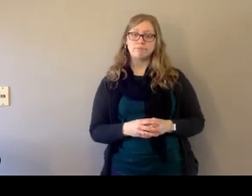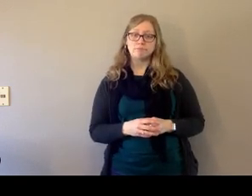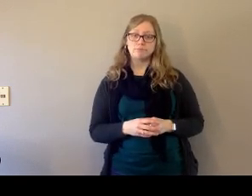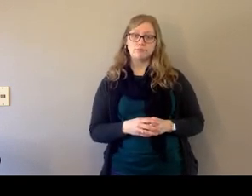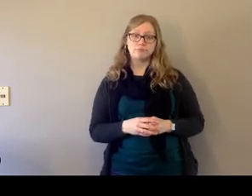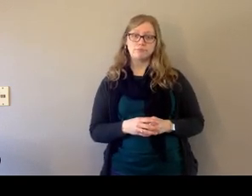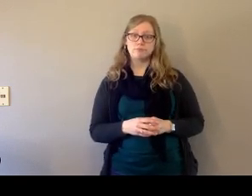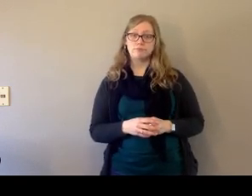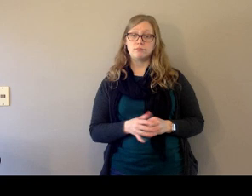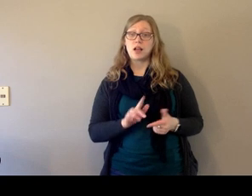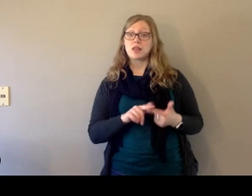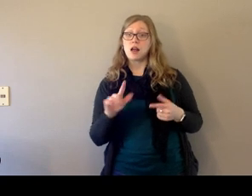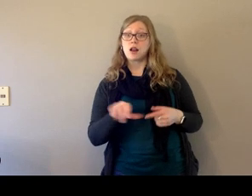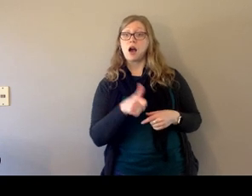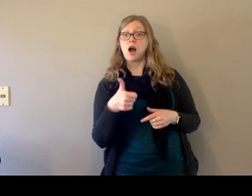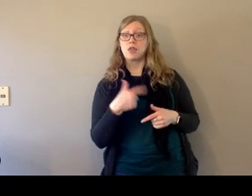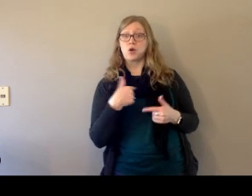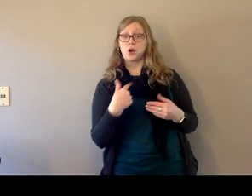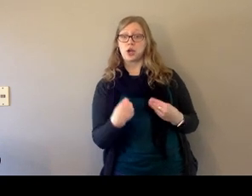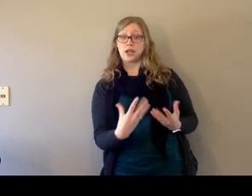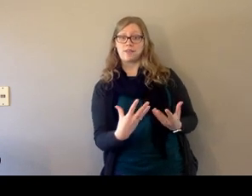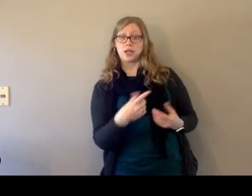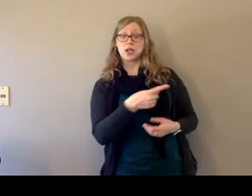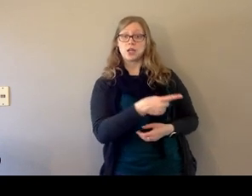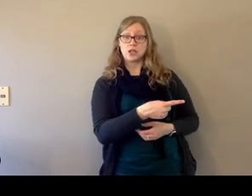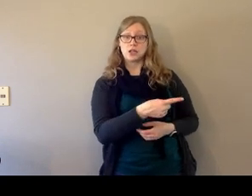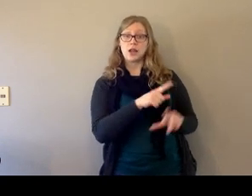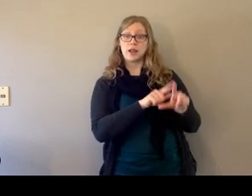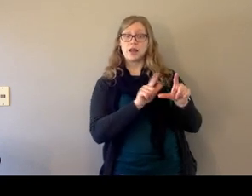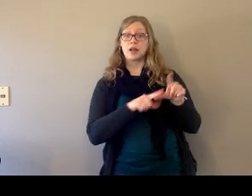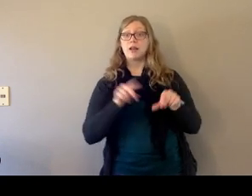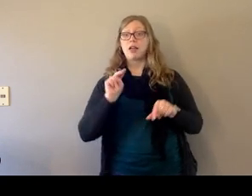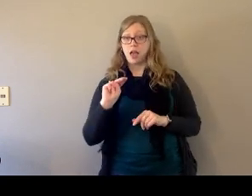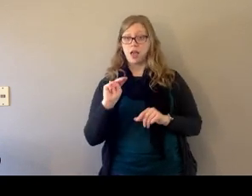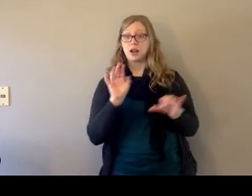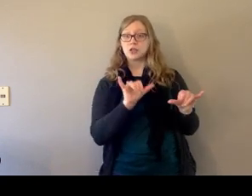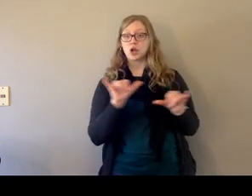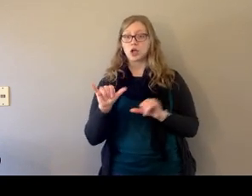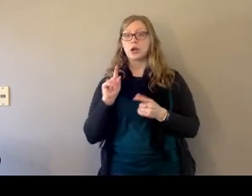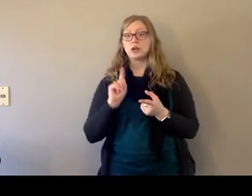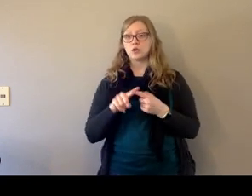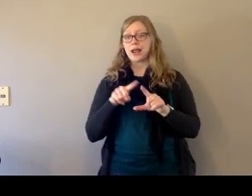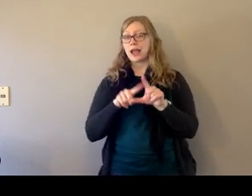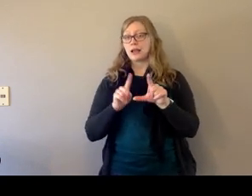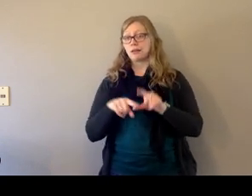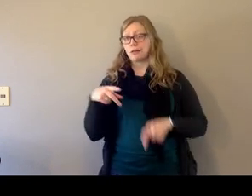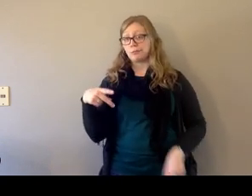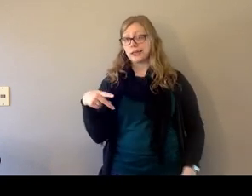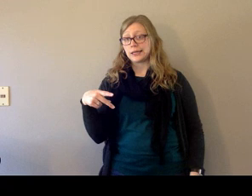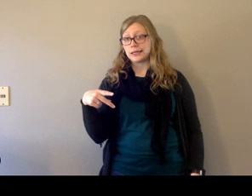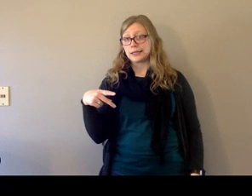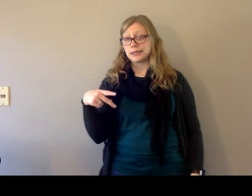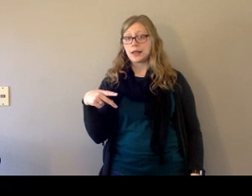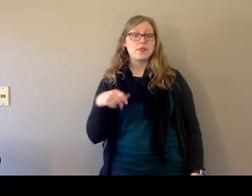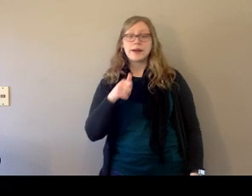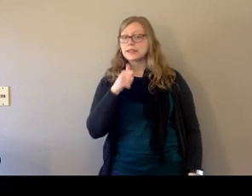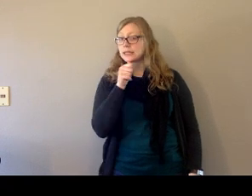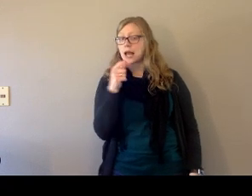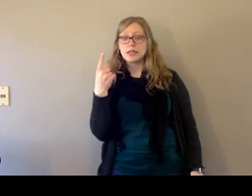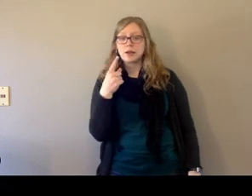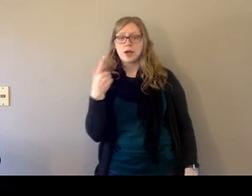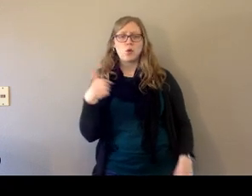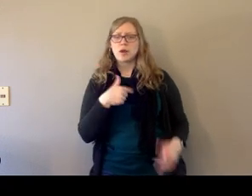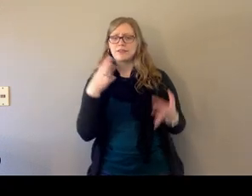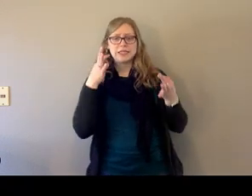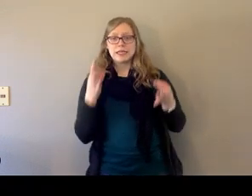angle N is congruent to angle P, and they've told us that. So it's not something conclusion that we've come